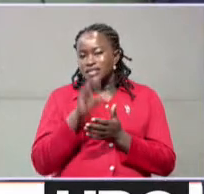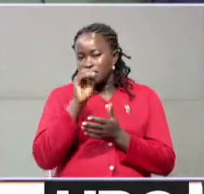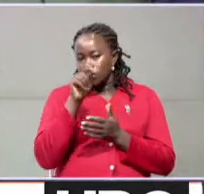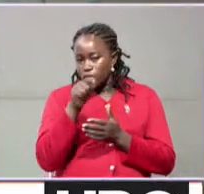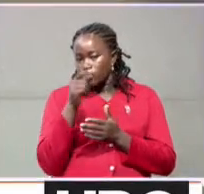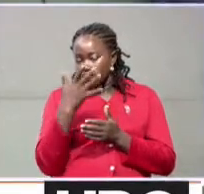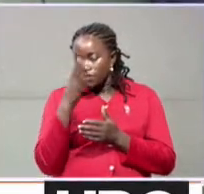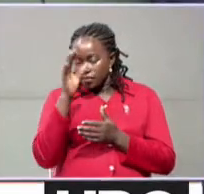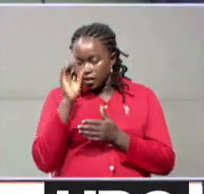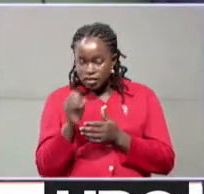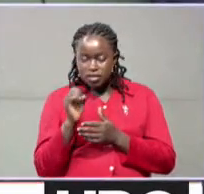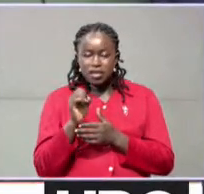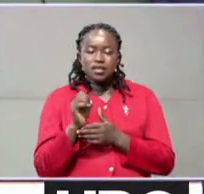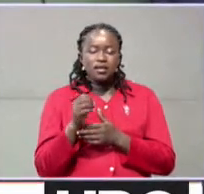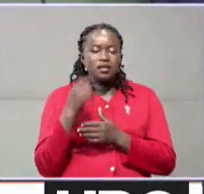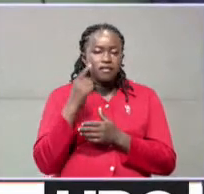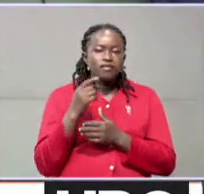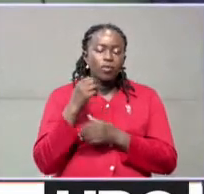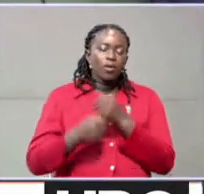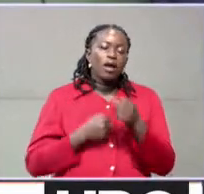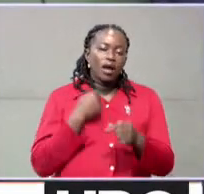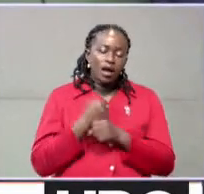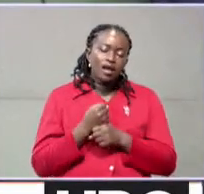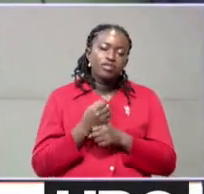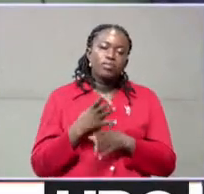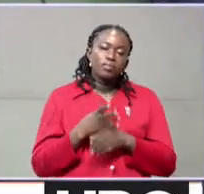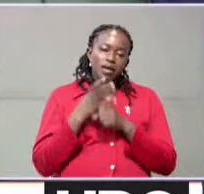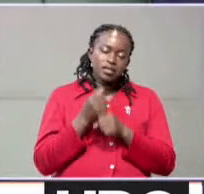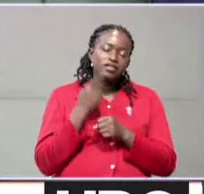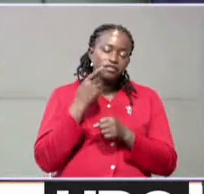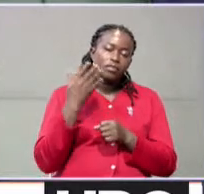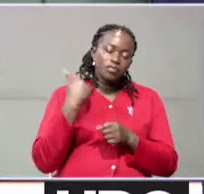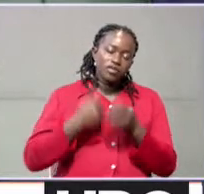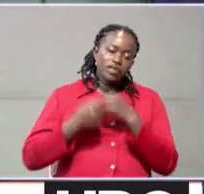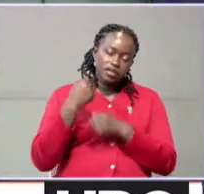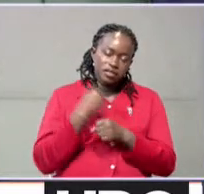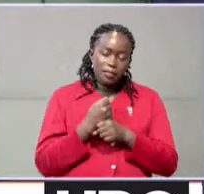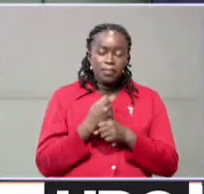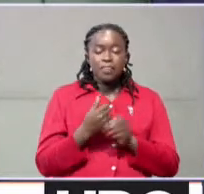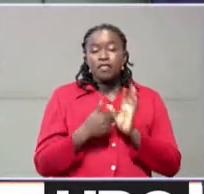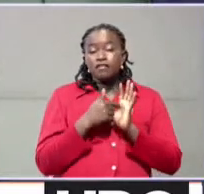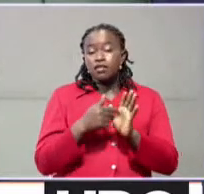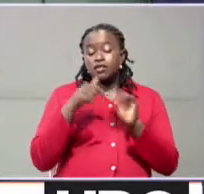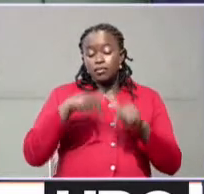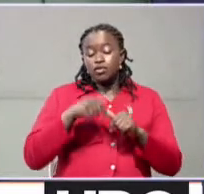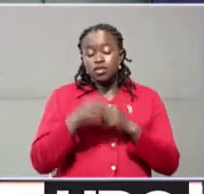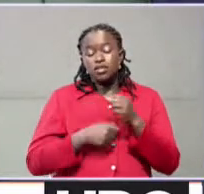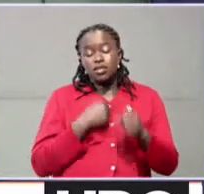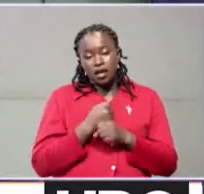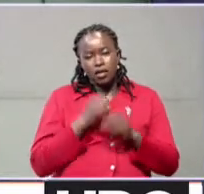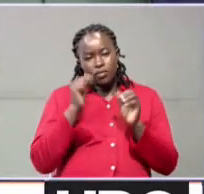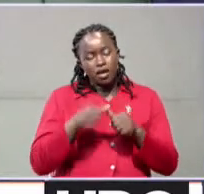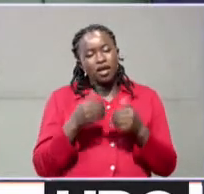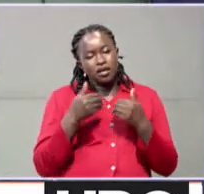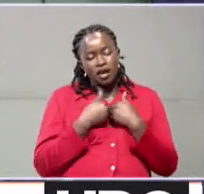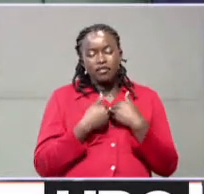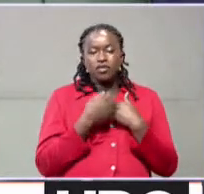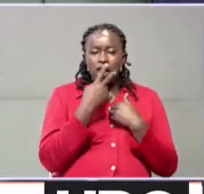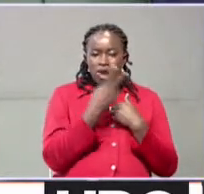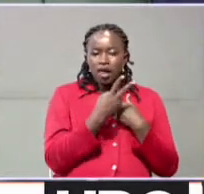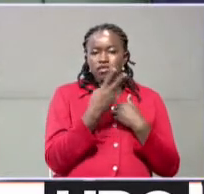percent of the appropriated annual budget of the previous year for instance this year would be having